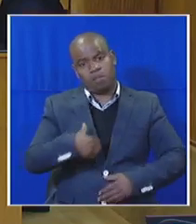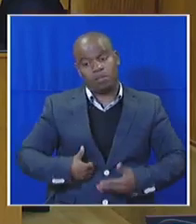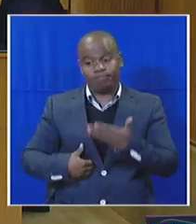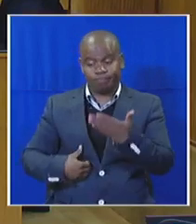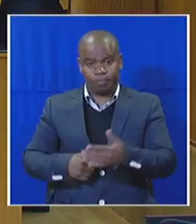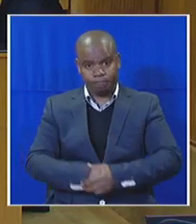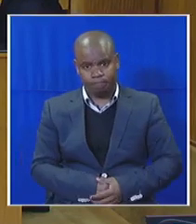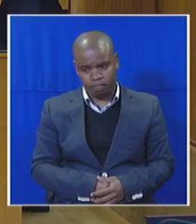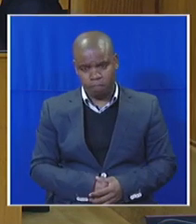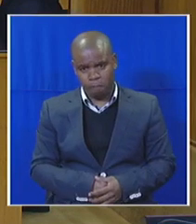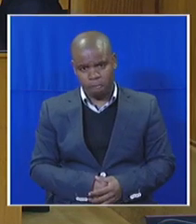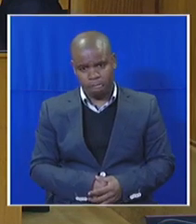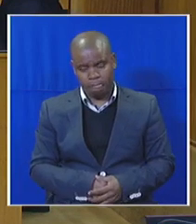Honorable